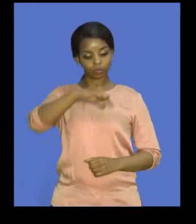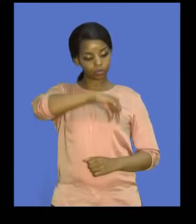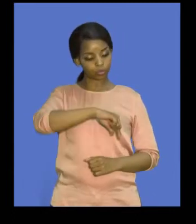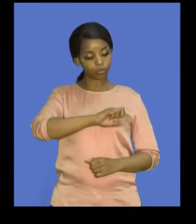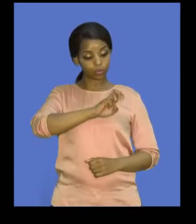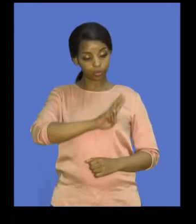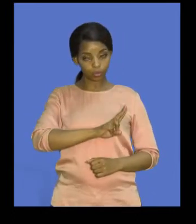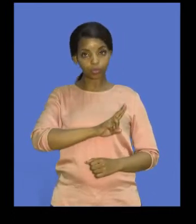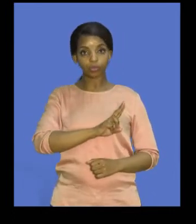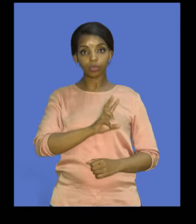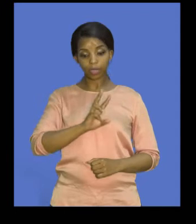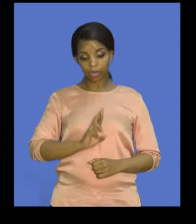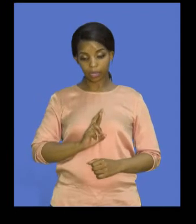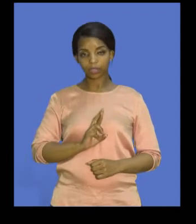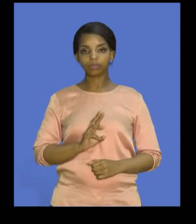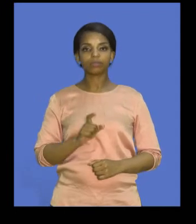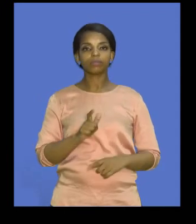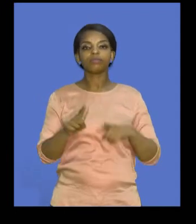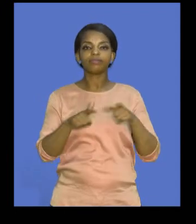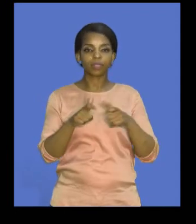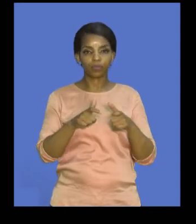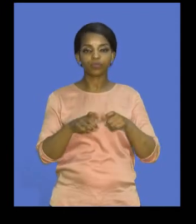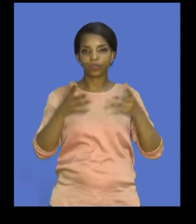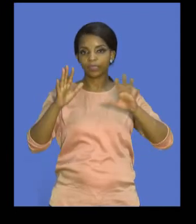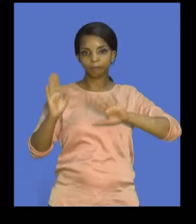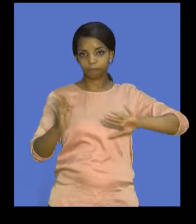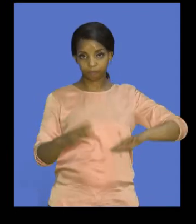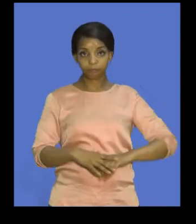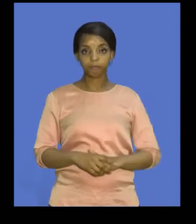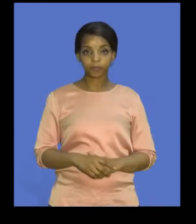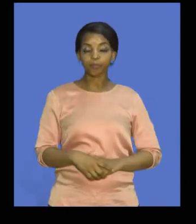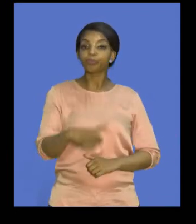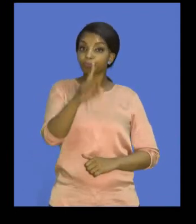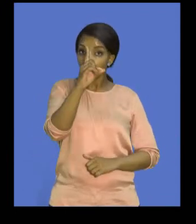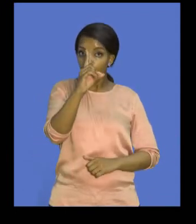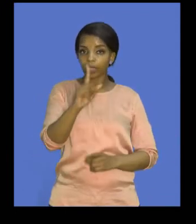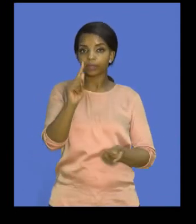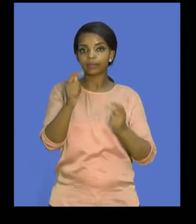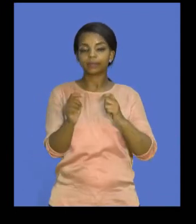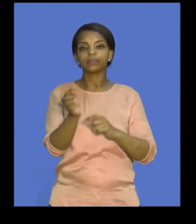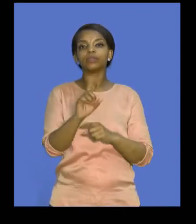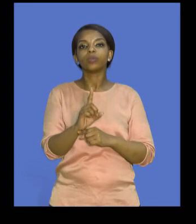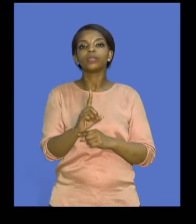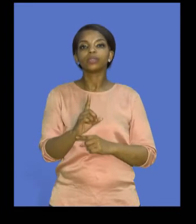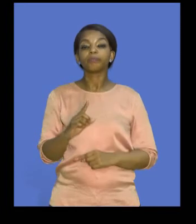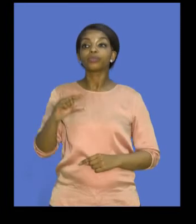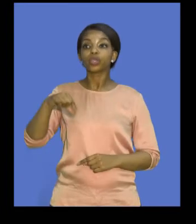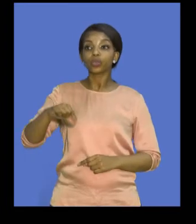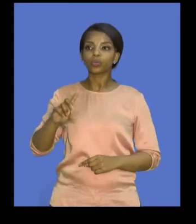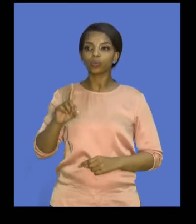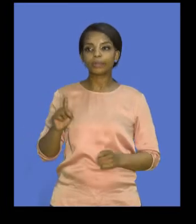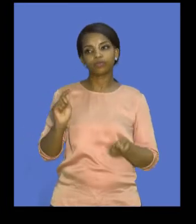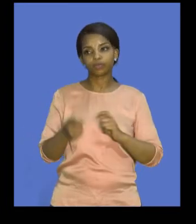actually control variables. The only thing that we're changing is the magnitude of Q1. So now we are going to